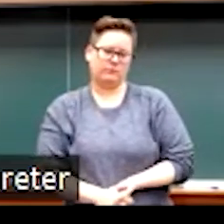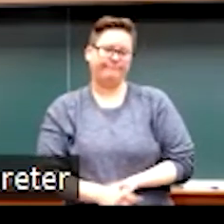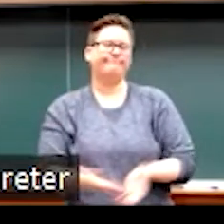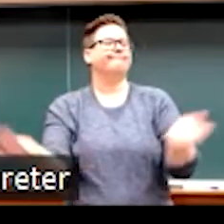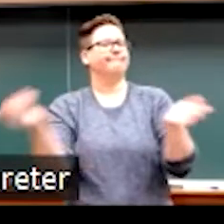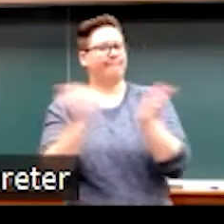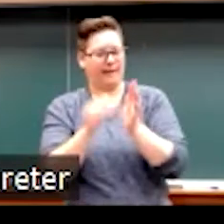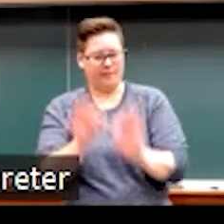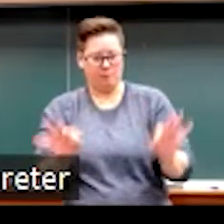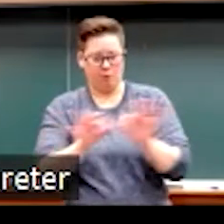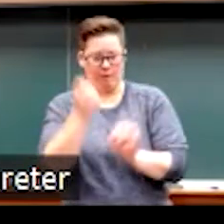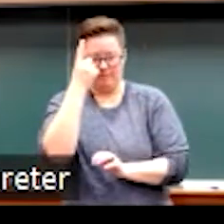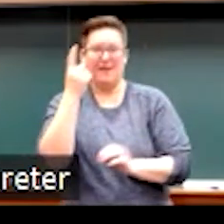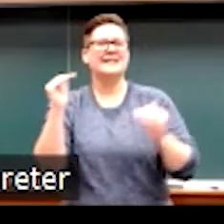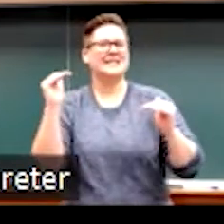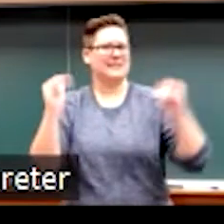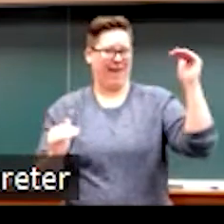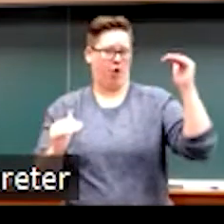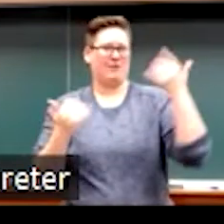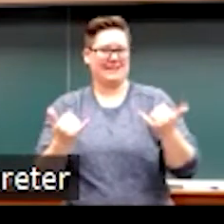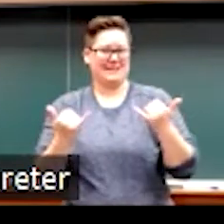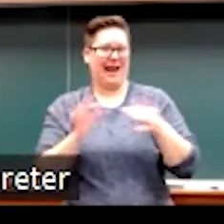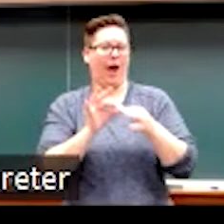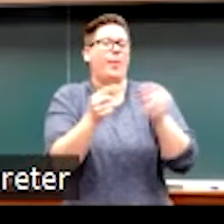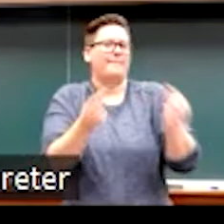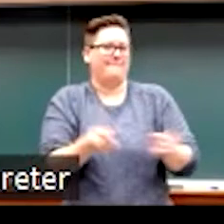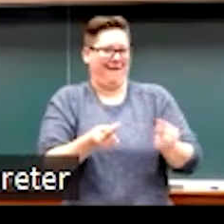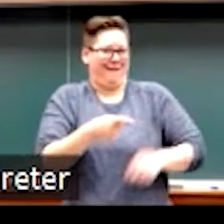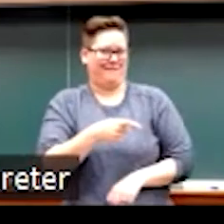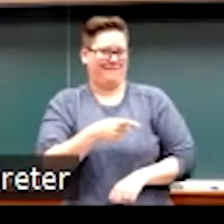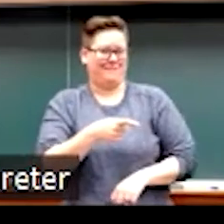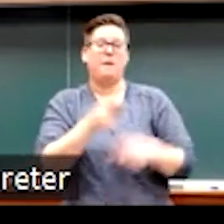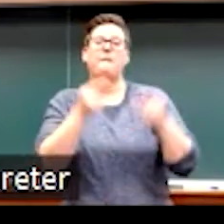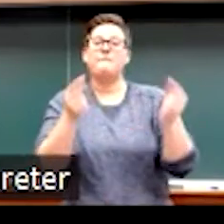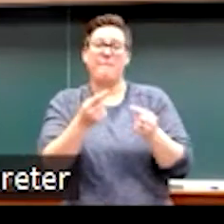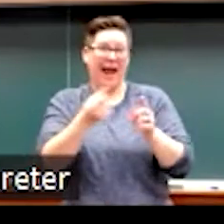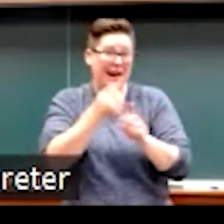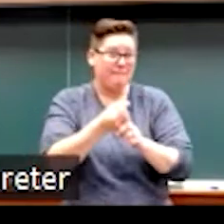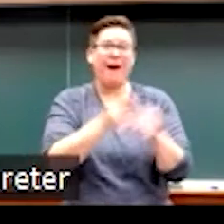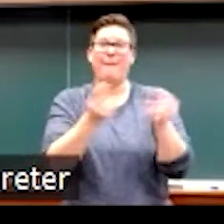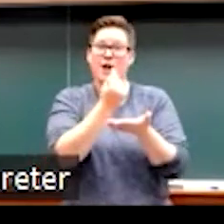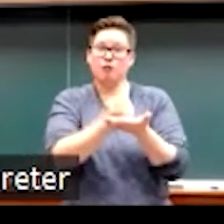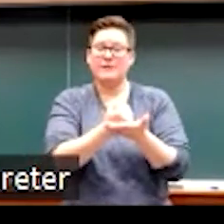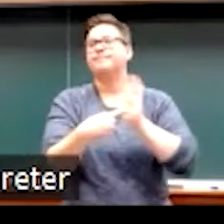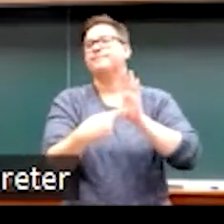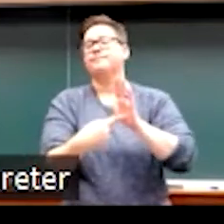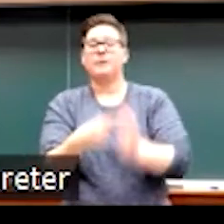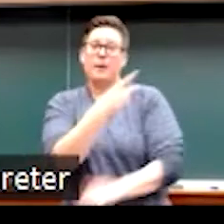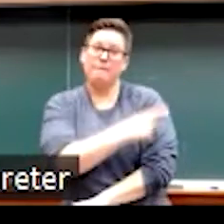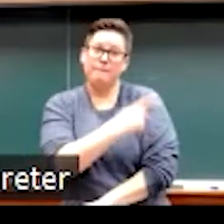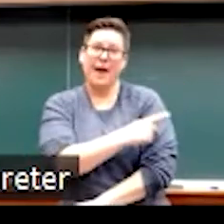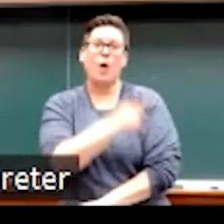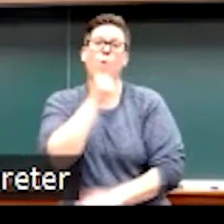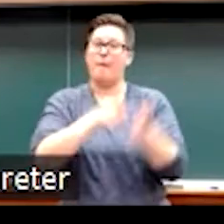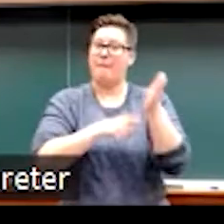Once again, it's important to highlight the disparities, this time in terms of pain impact and treatment. So for example, patients